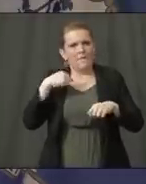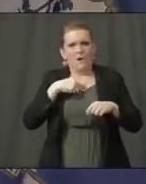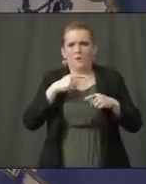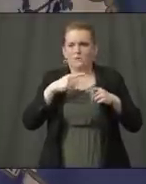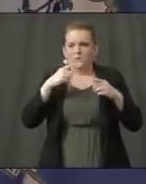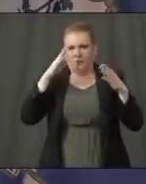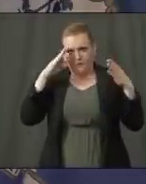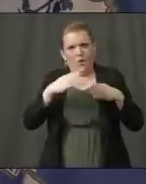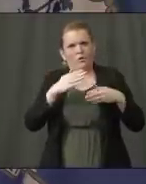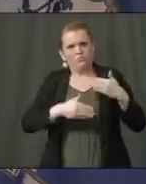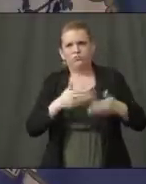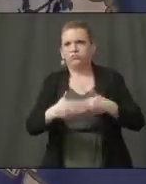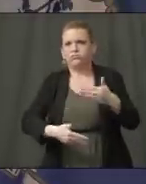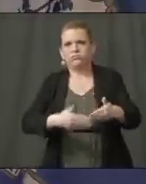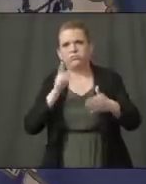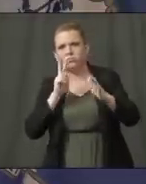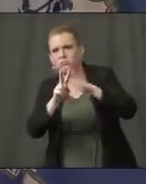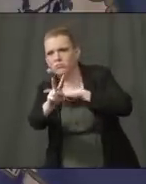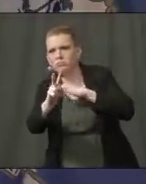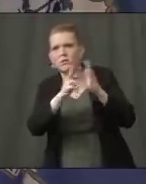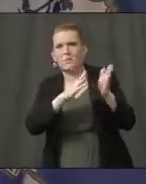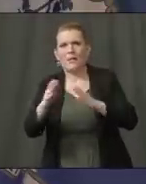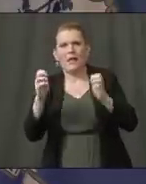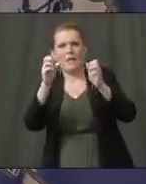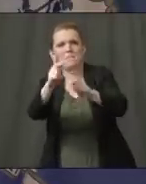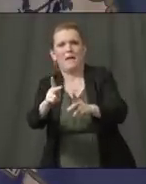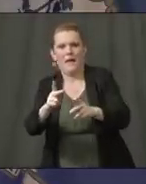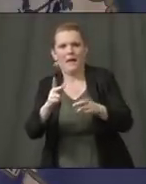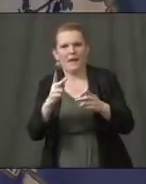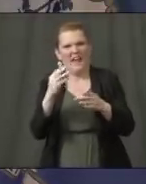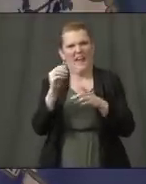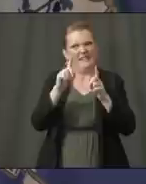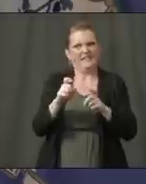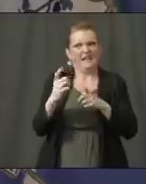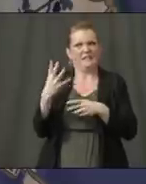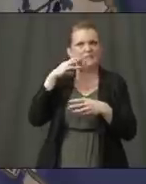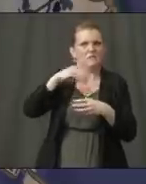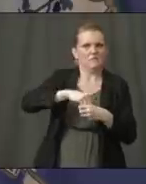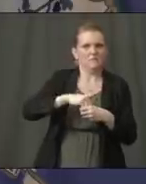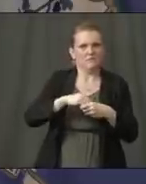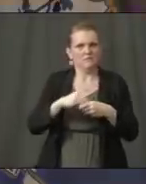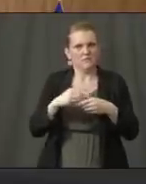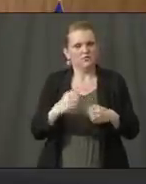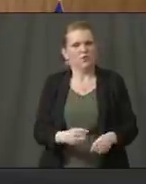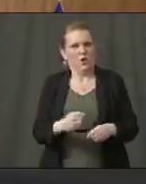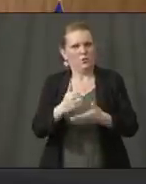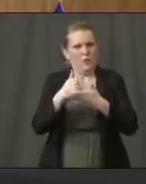of helping our decision making about opening up the economy.